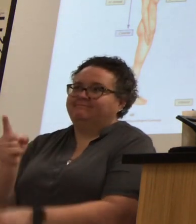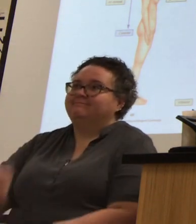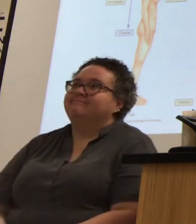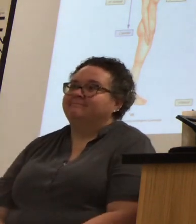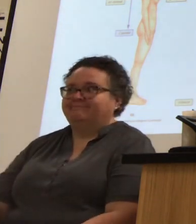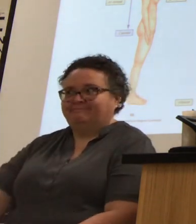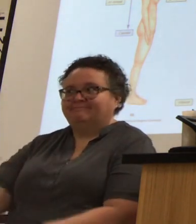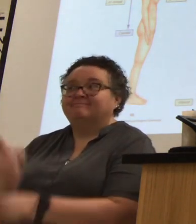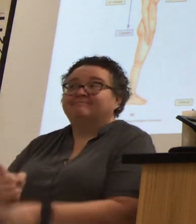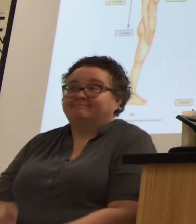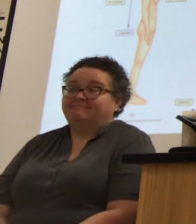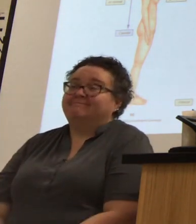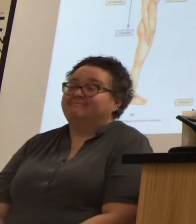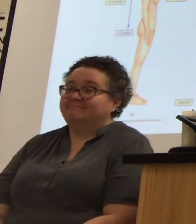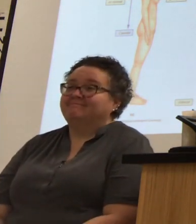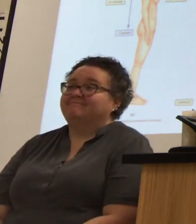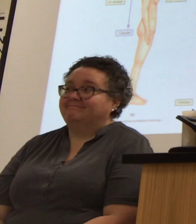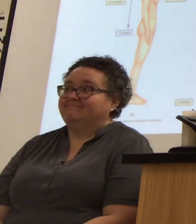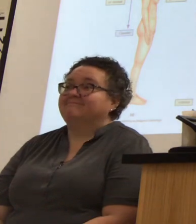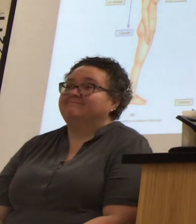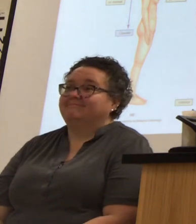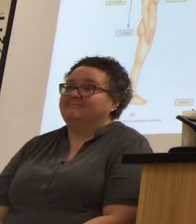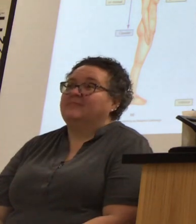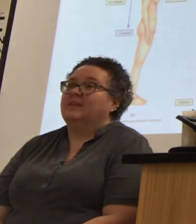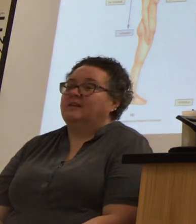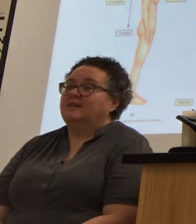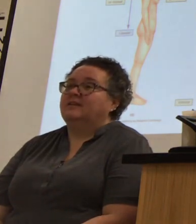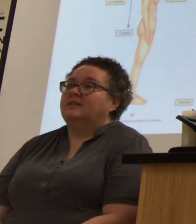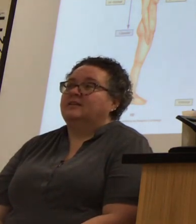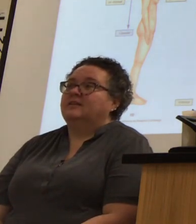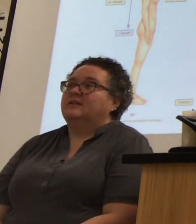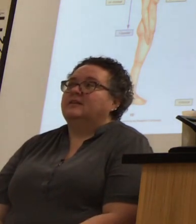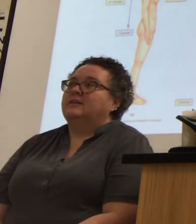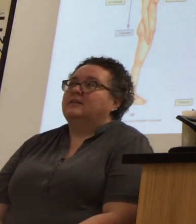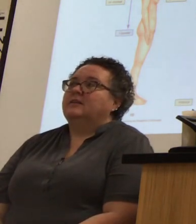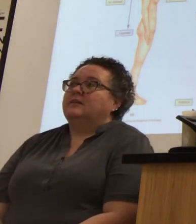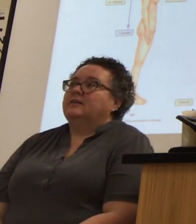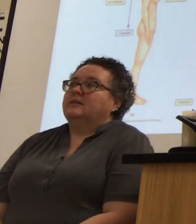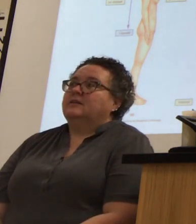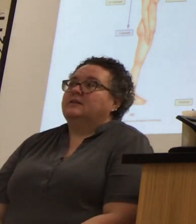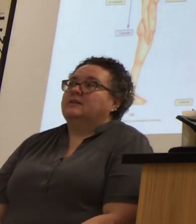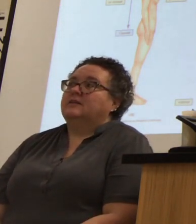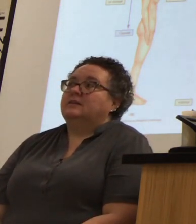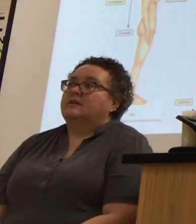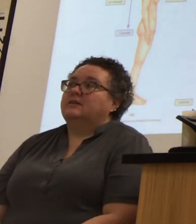closer to the feet.